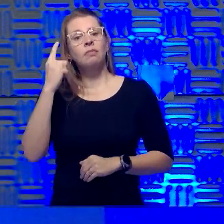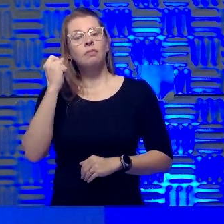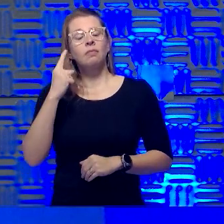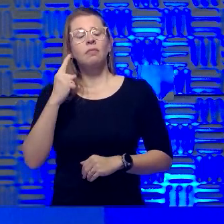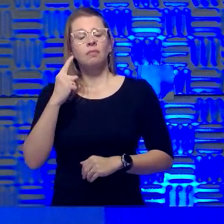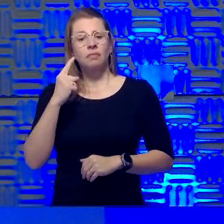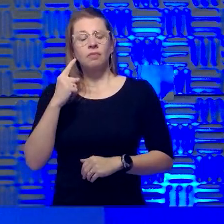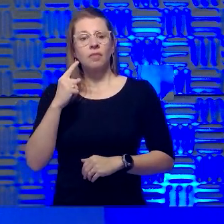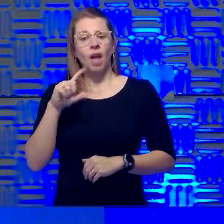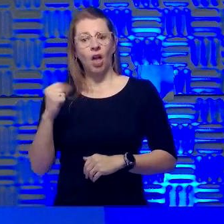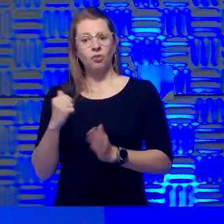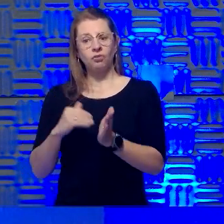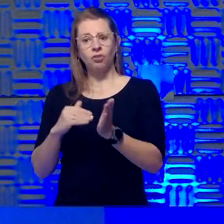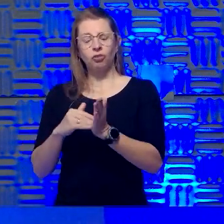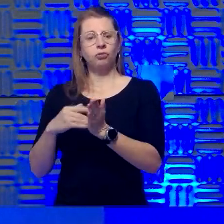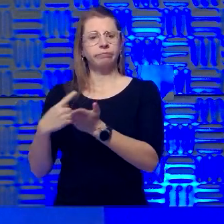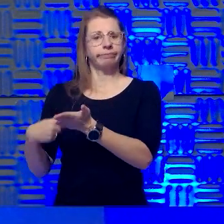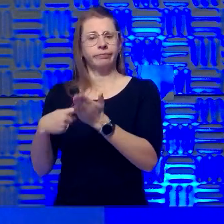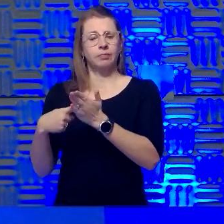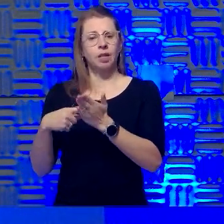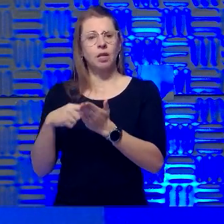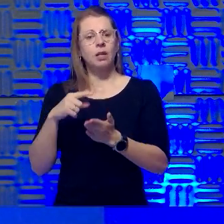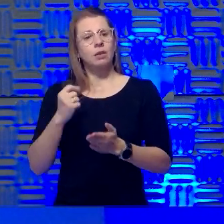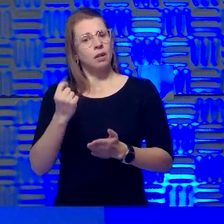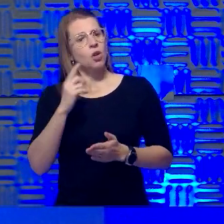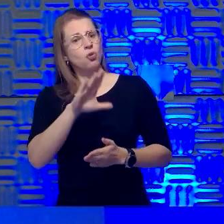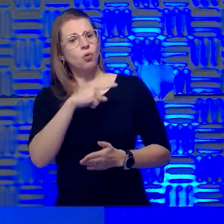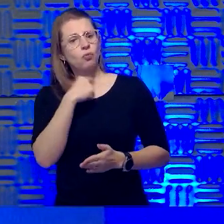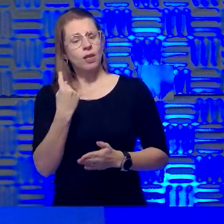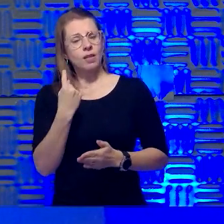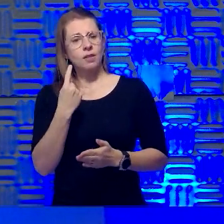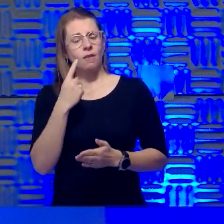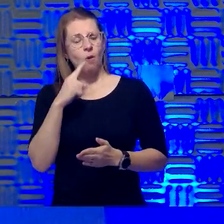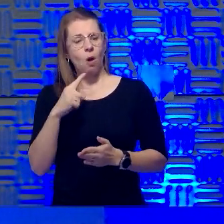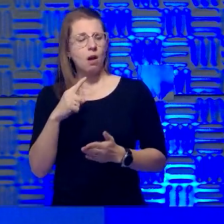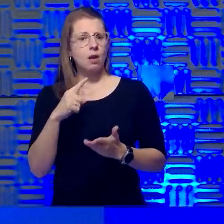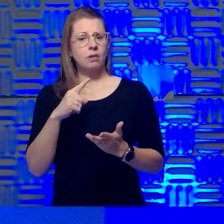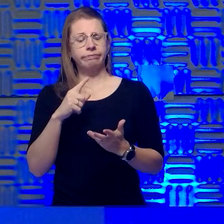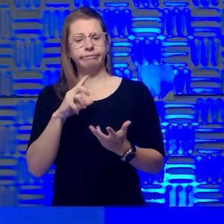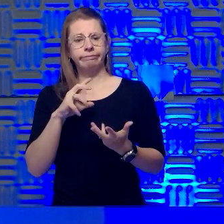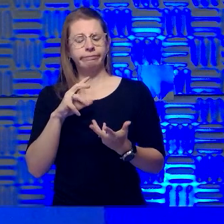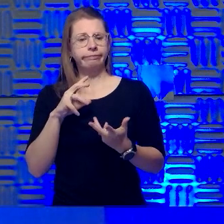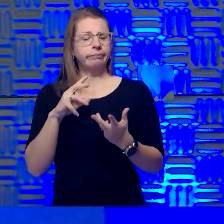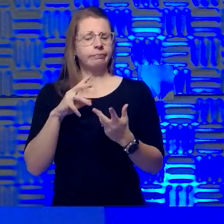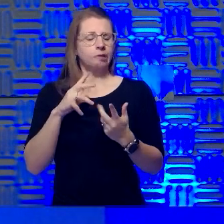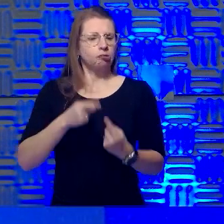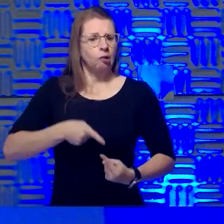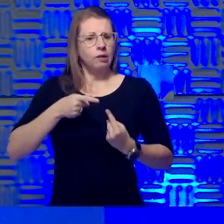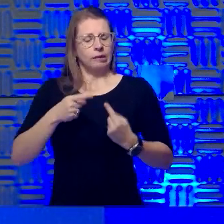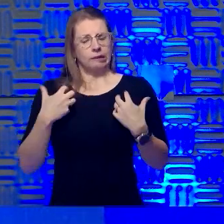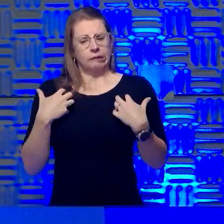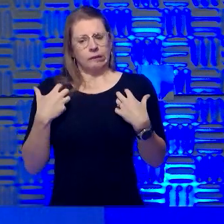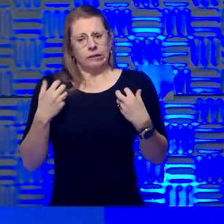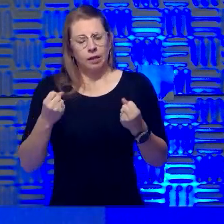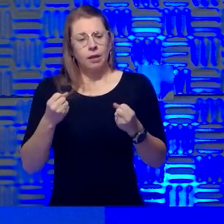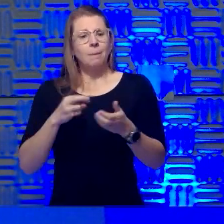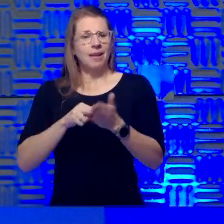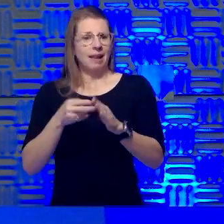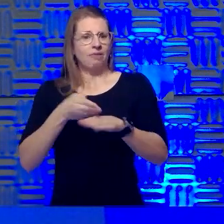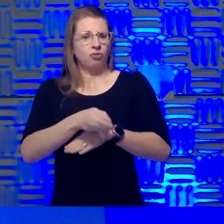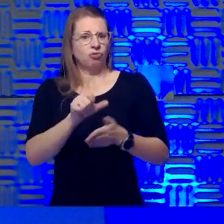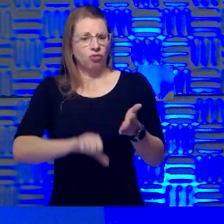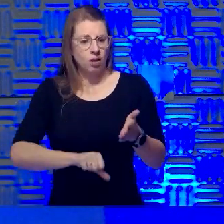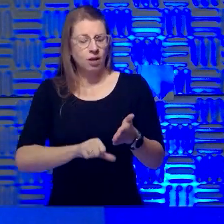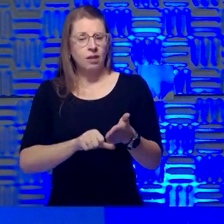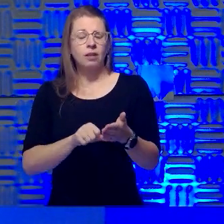you're having a procedure, your risk of complications, either post-operative complications, even to the